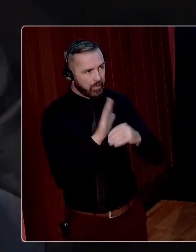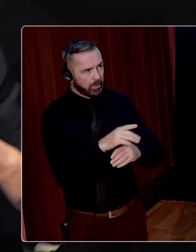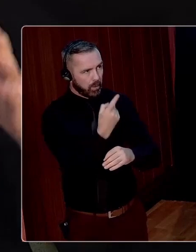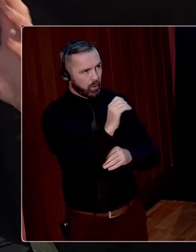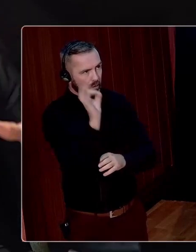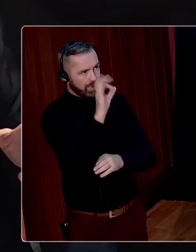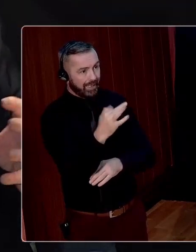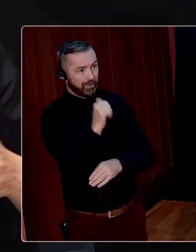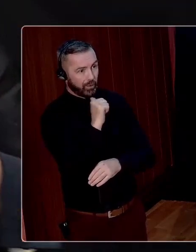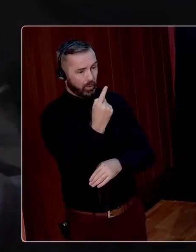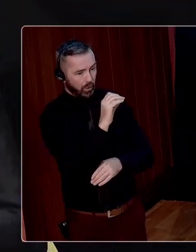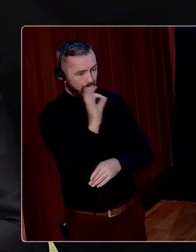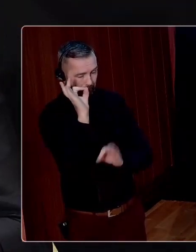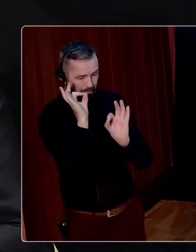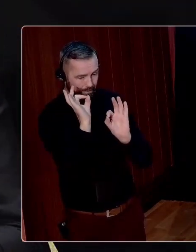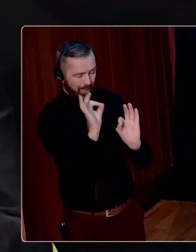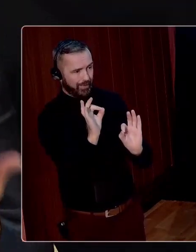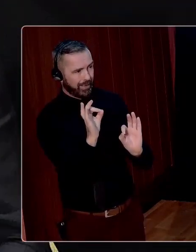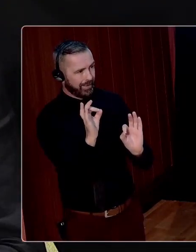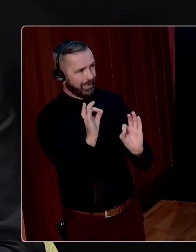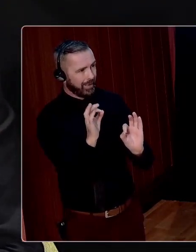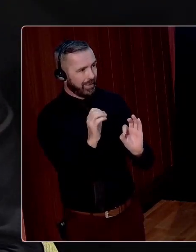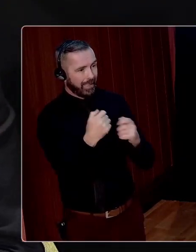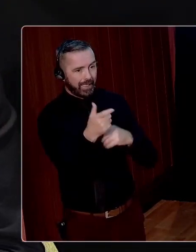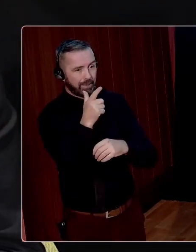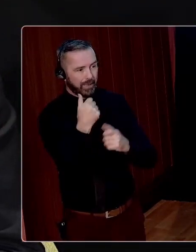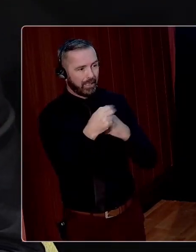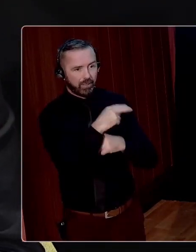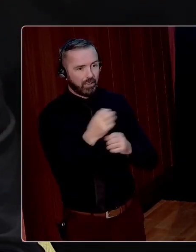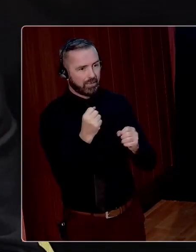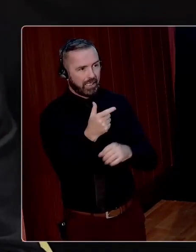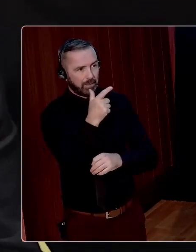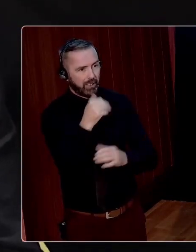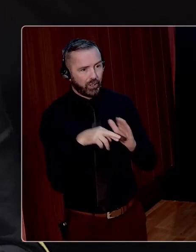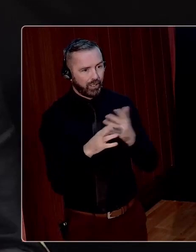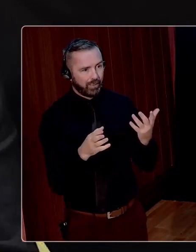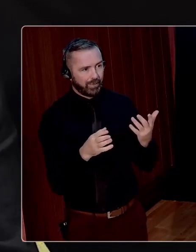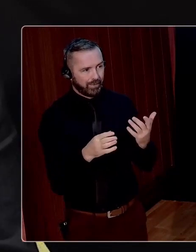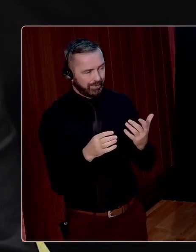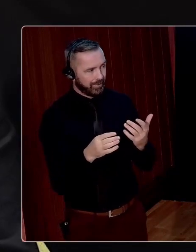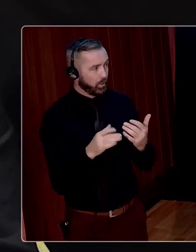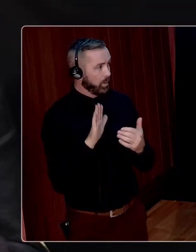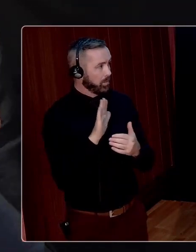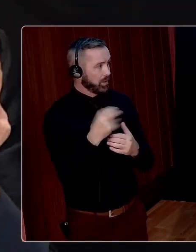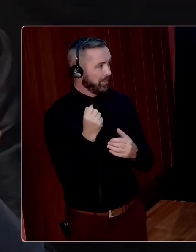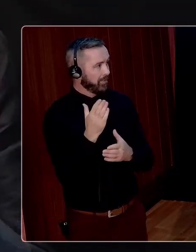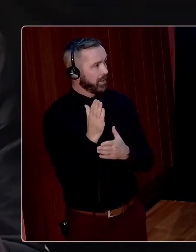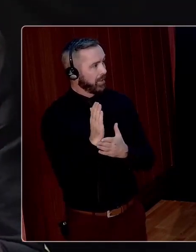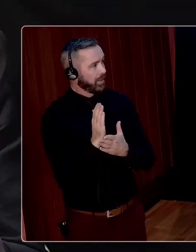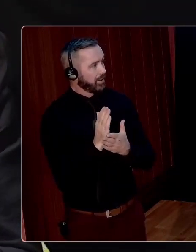100%. If it's not 100% perfect, your speech, you're not a speaker. We're all speakers, and we must have